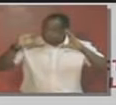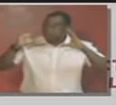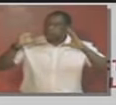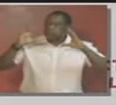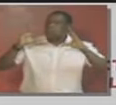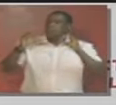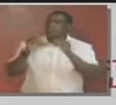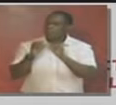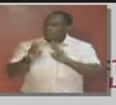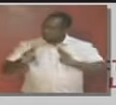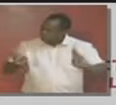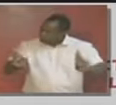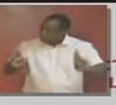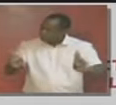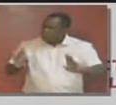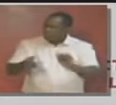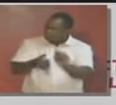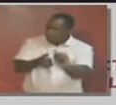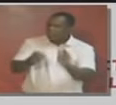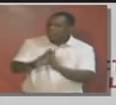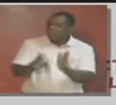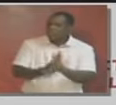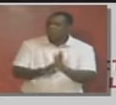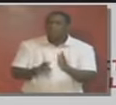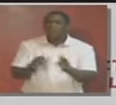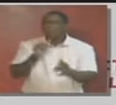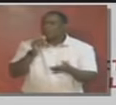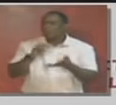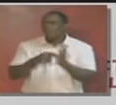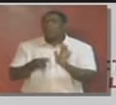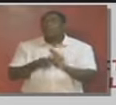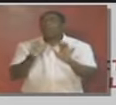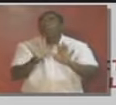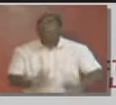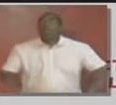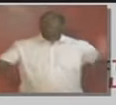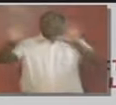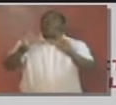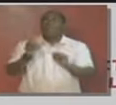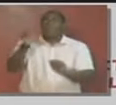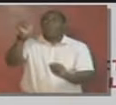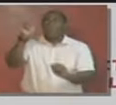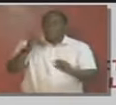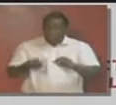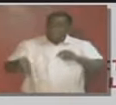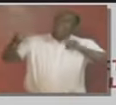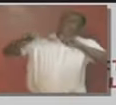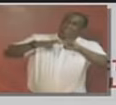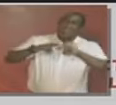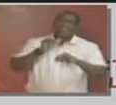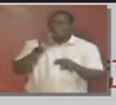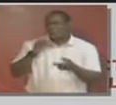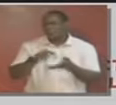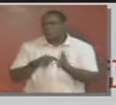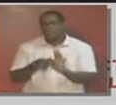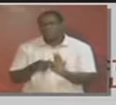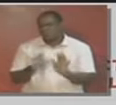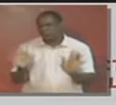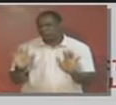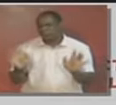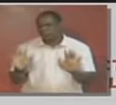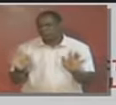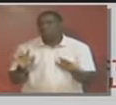necessarily mean that there are suddenly rising levels across the board, but it does mean that we can't let up in